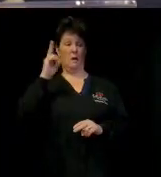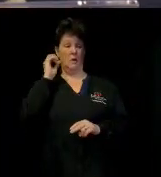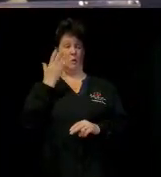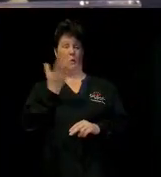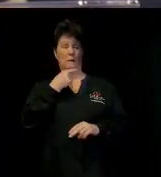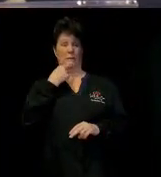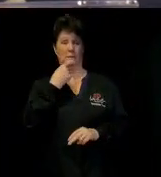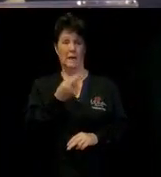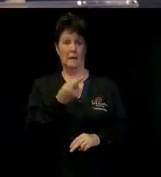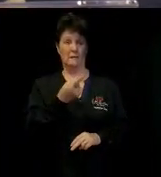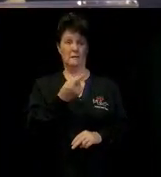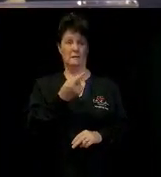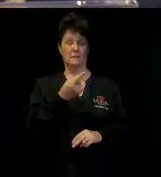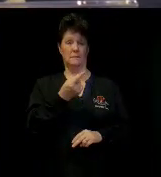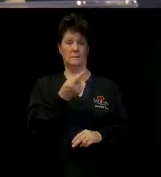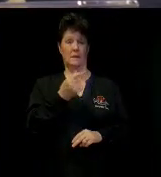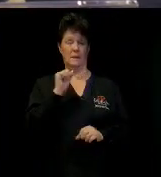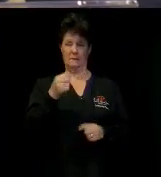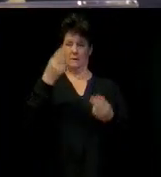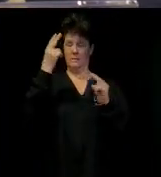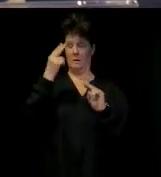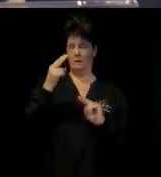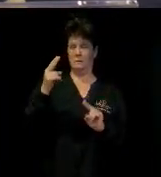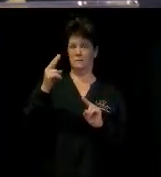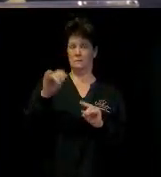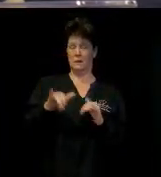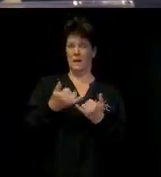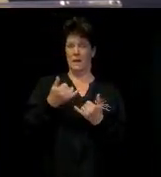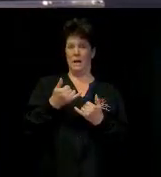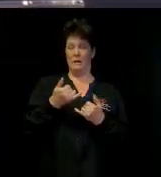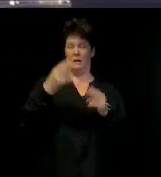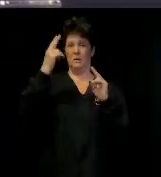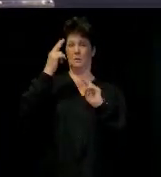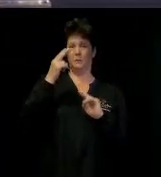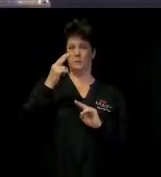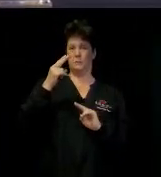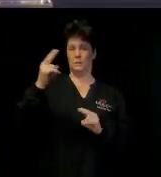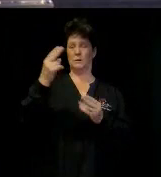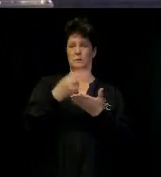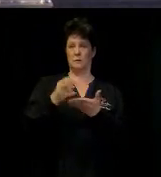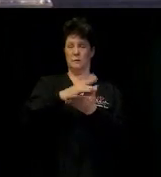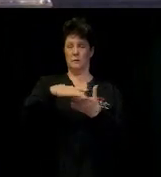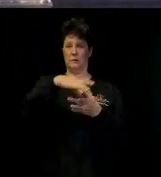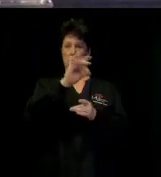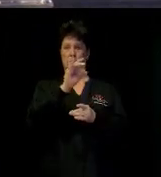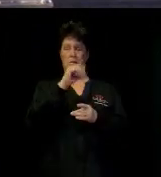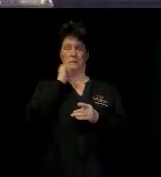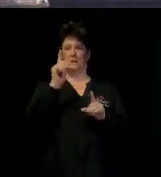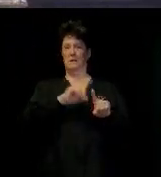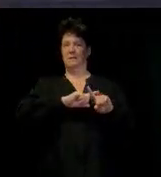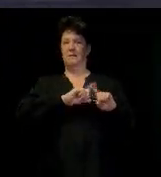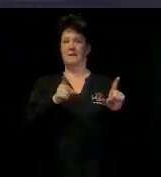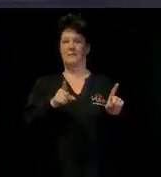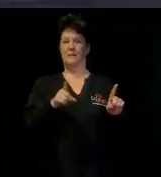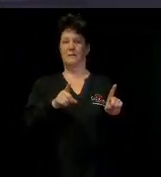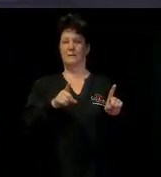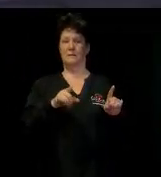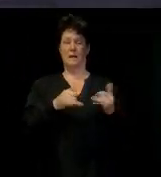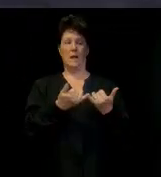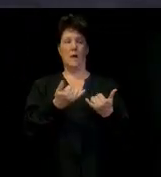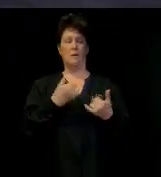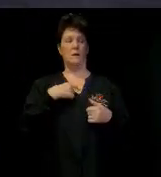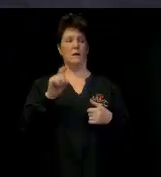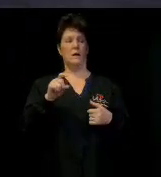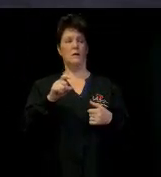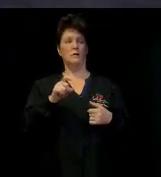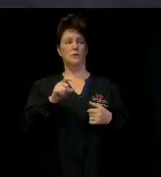him. It's the same one that's in me. The way I reverence Holy Spirit when he moves in the room is no different than how I should reverence the people I'm talking to that's